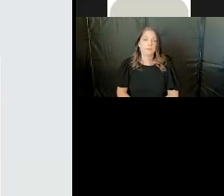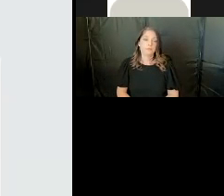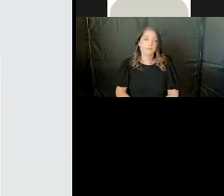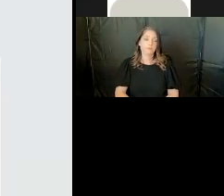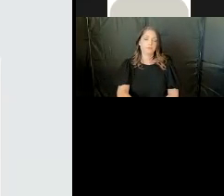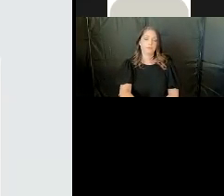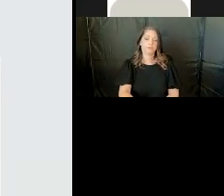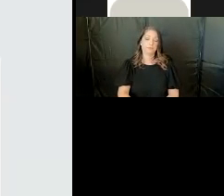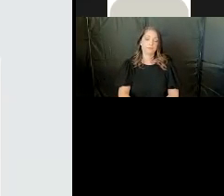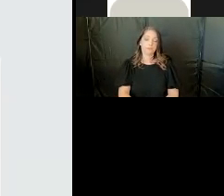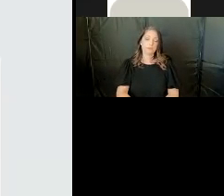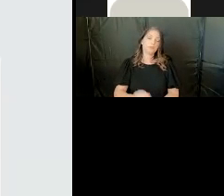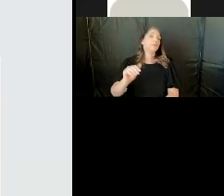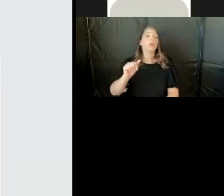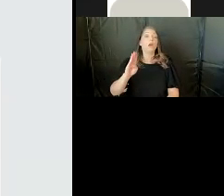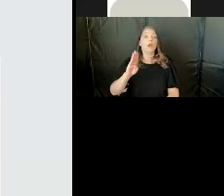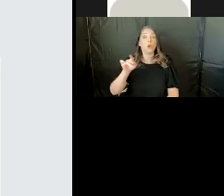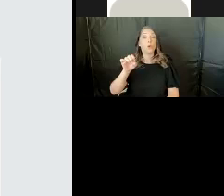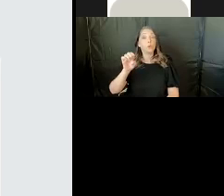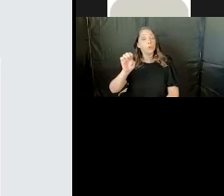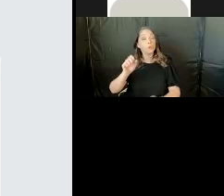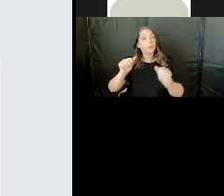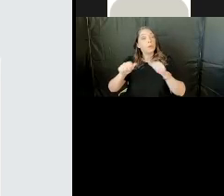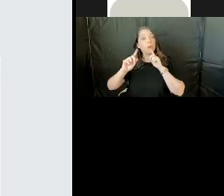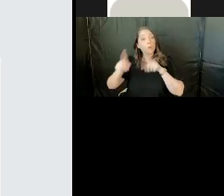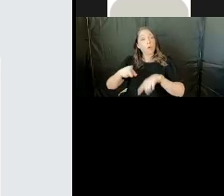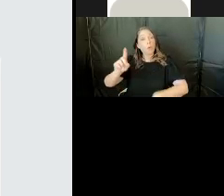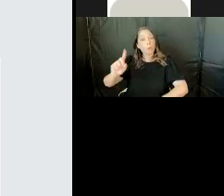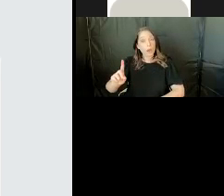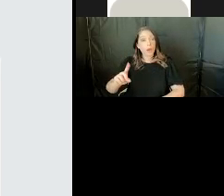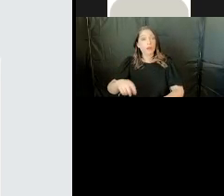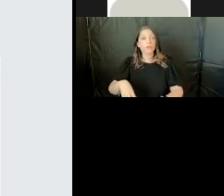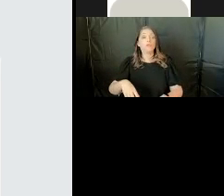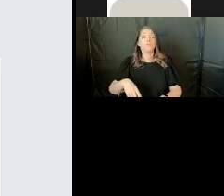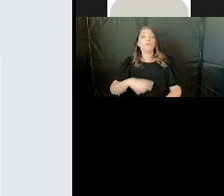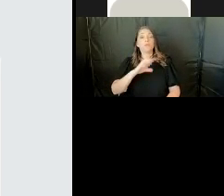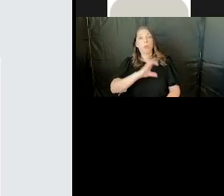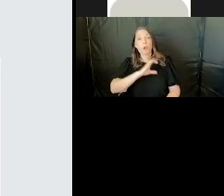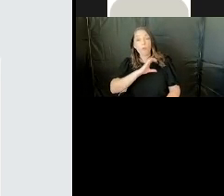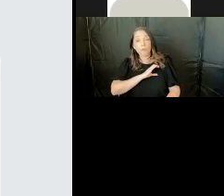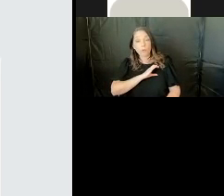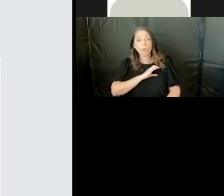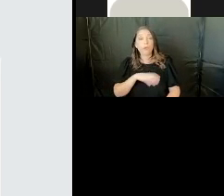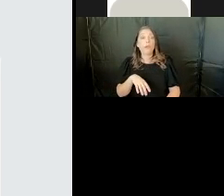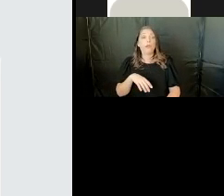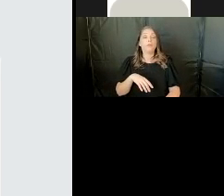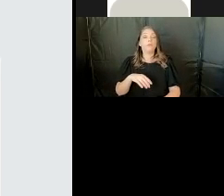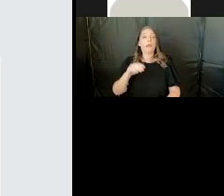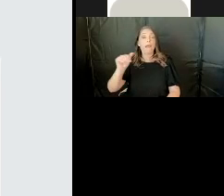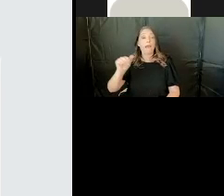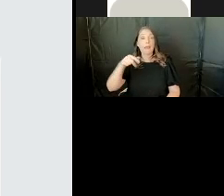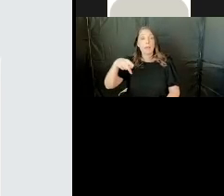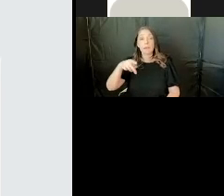So abuse can be reported to law enforcement, adult protective services, or long-term care